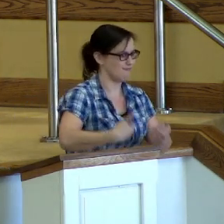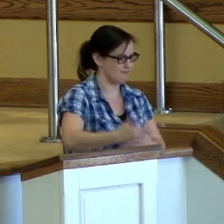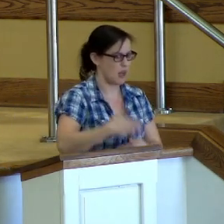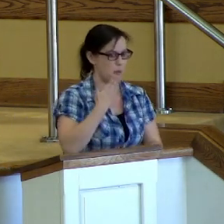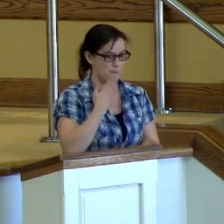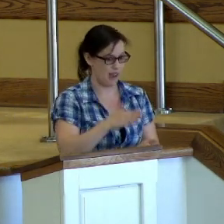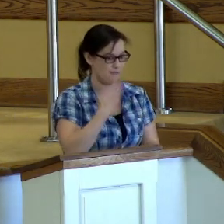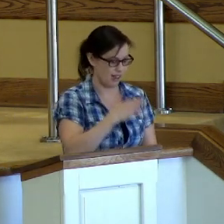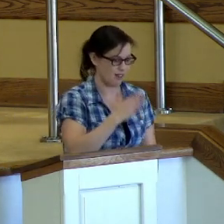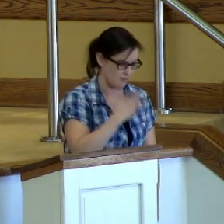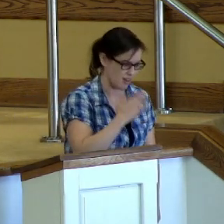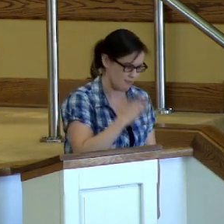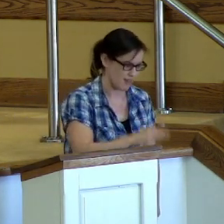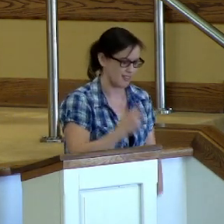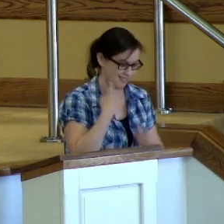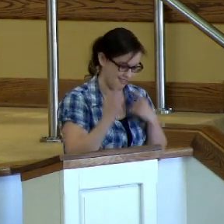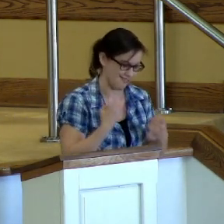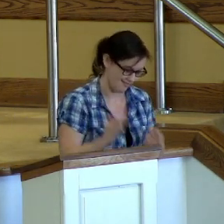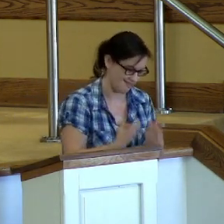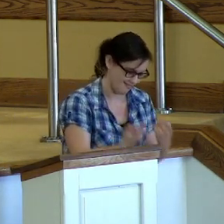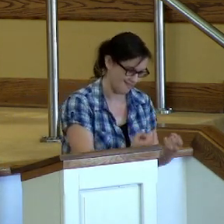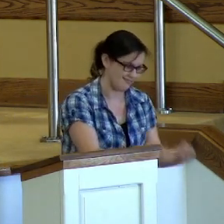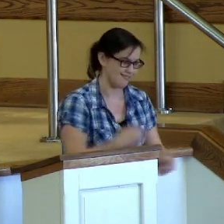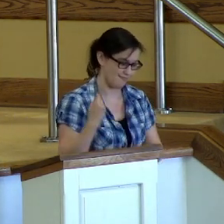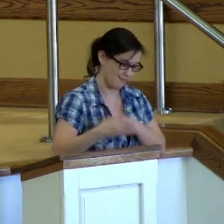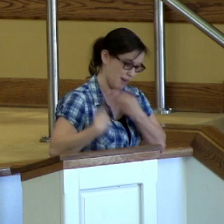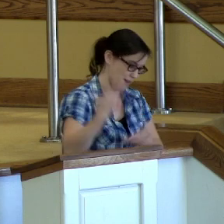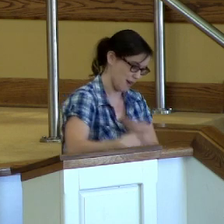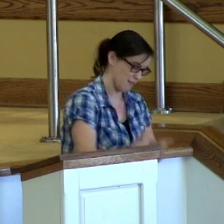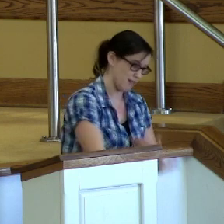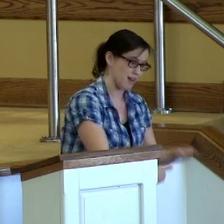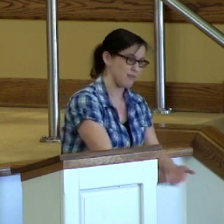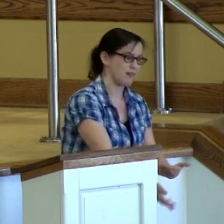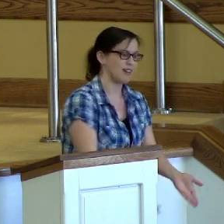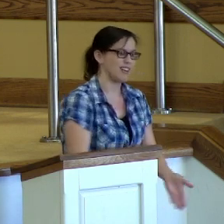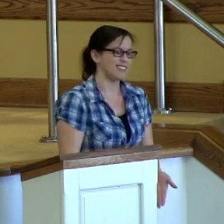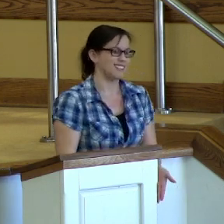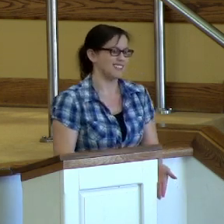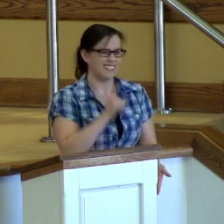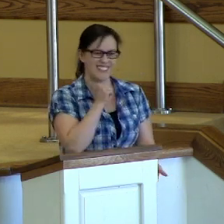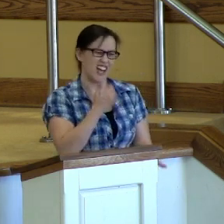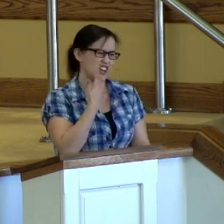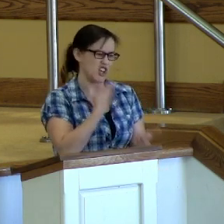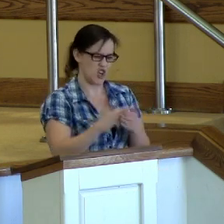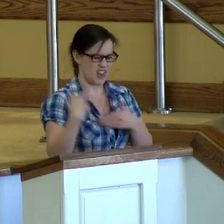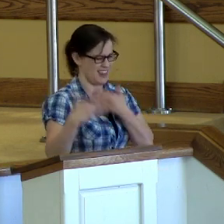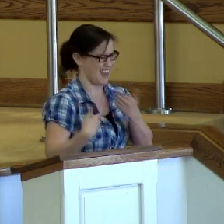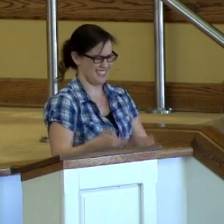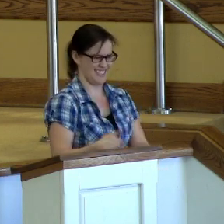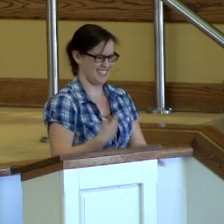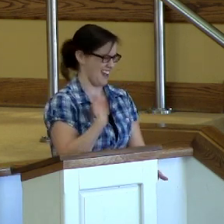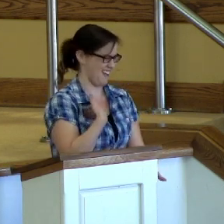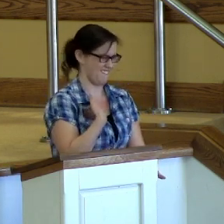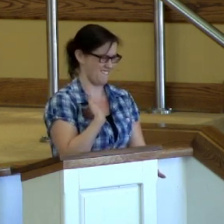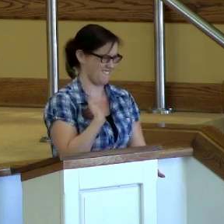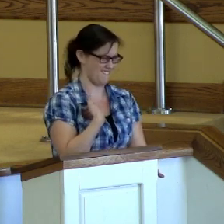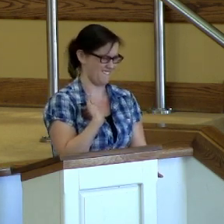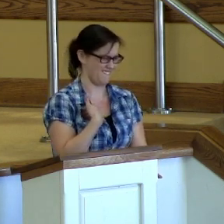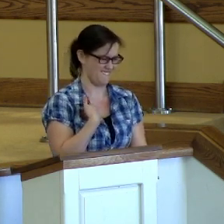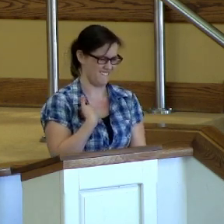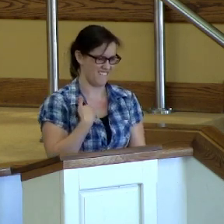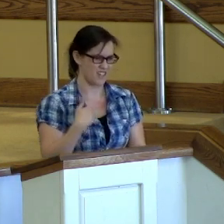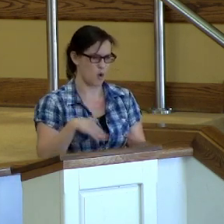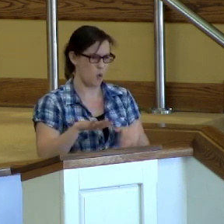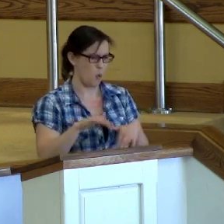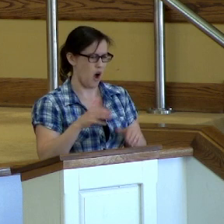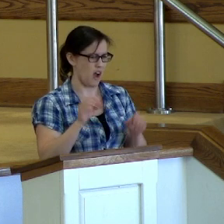way of Ahab, in the way of Jeroboam. I mean, that's not a good legacy to have if you walk in the way of these evil